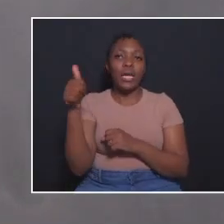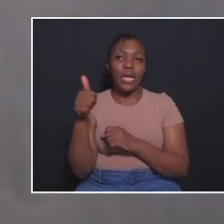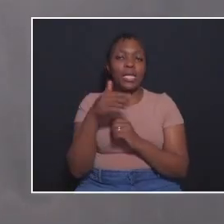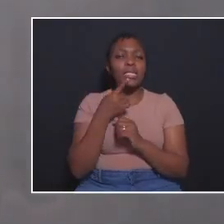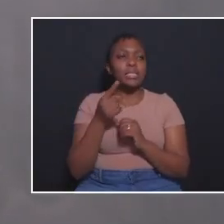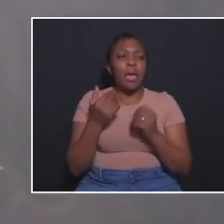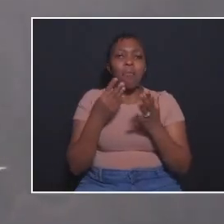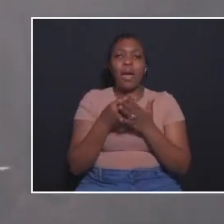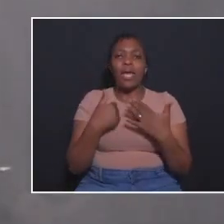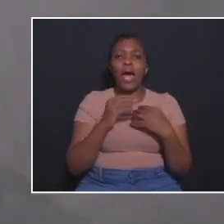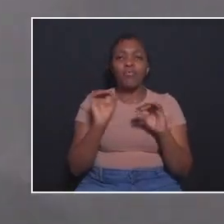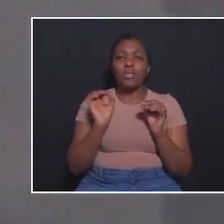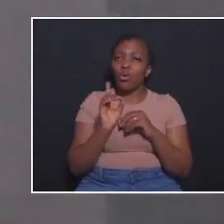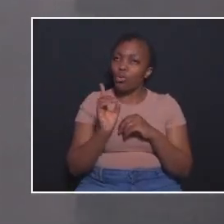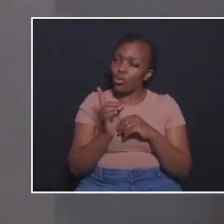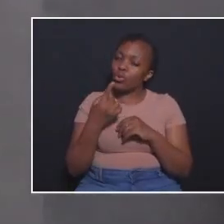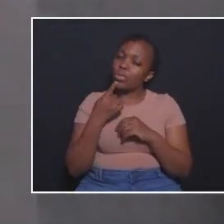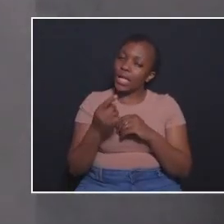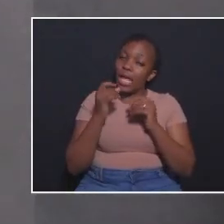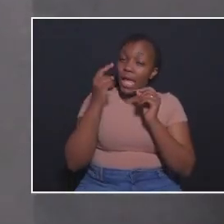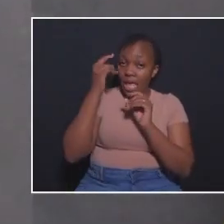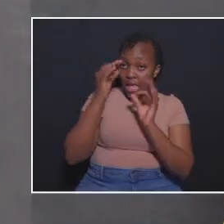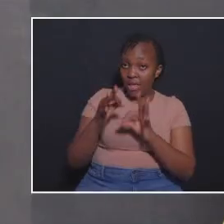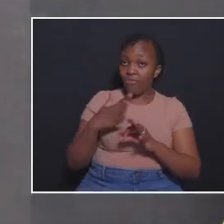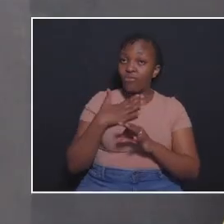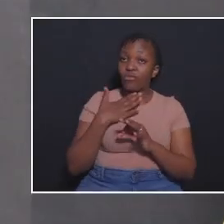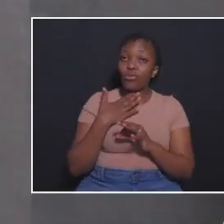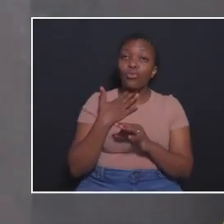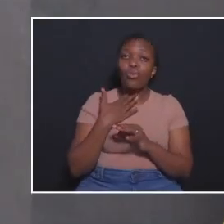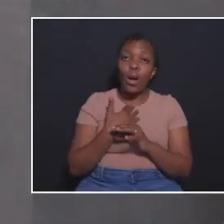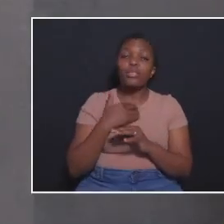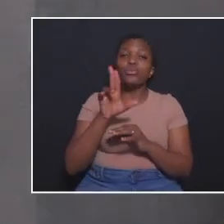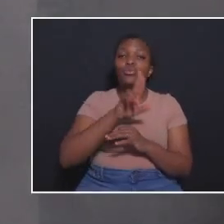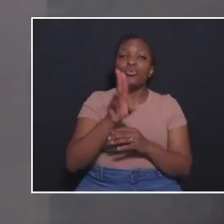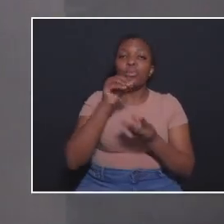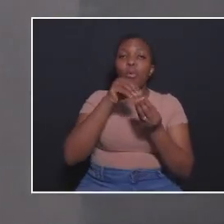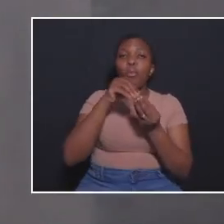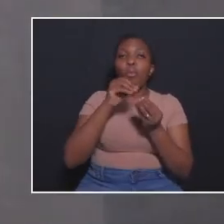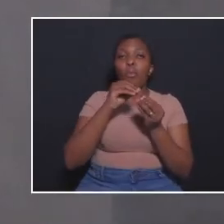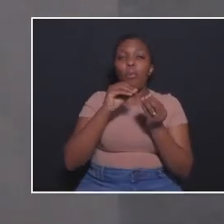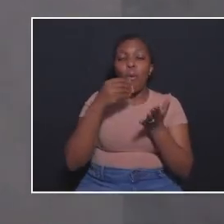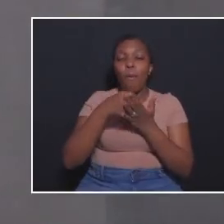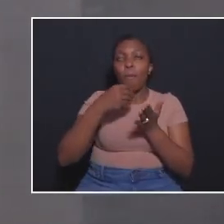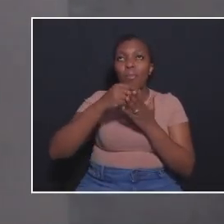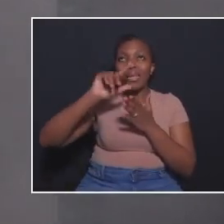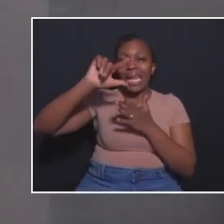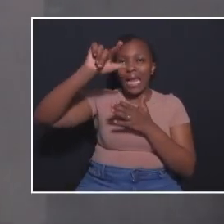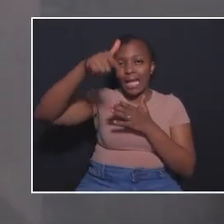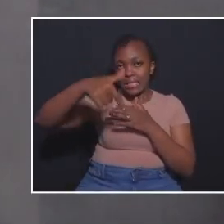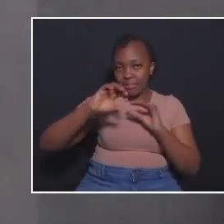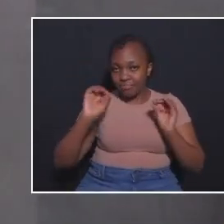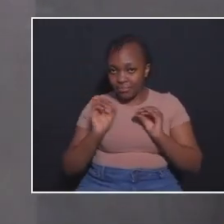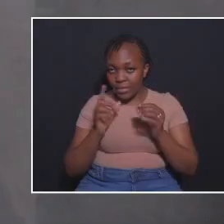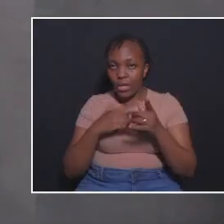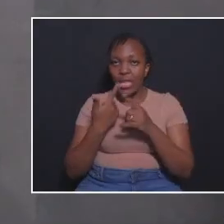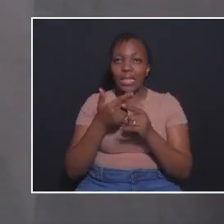budget. So tell them, for you not to have to spend money in post, let me record sound well. Second point.